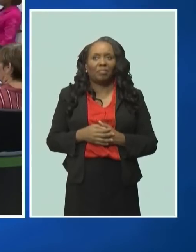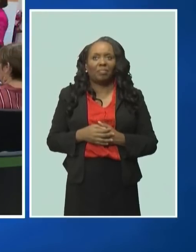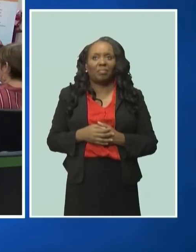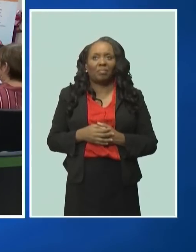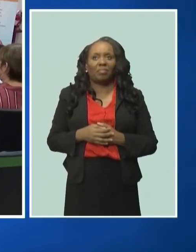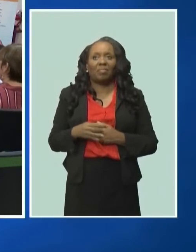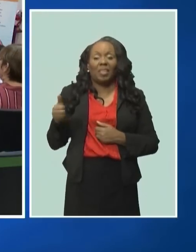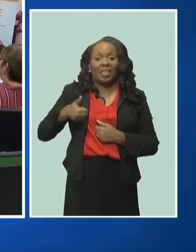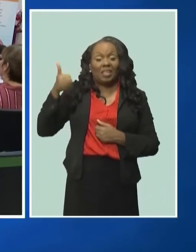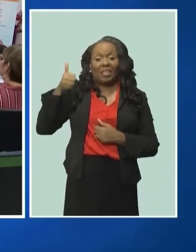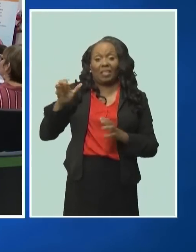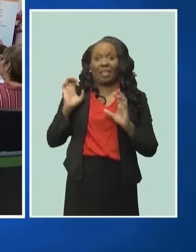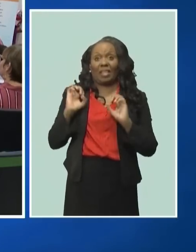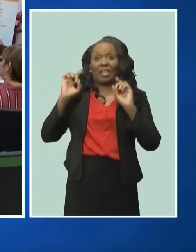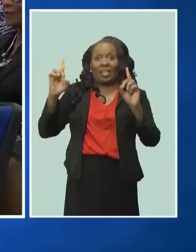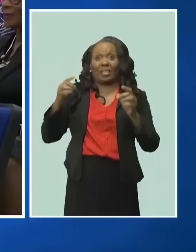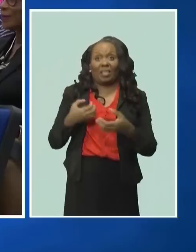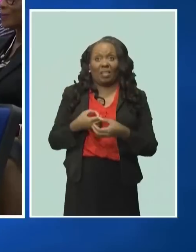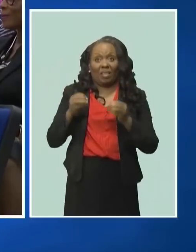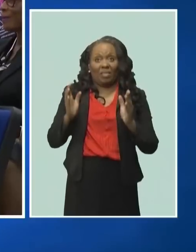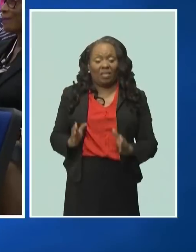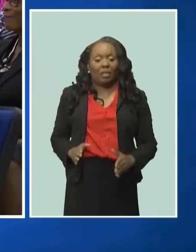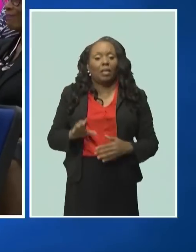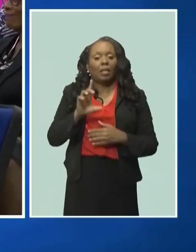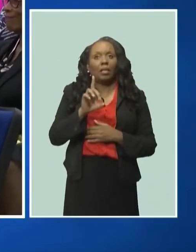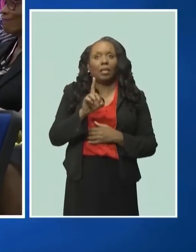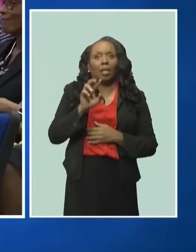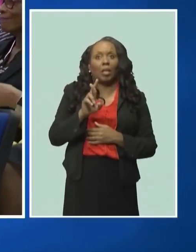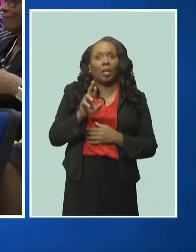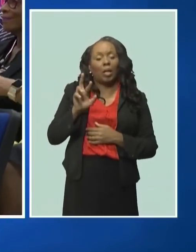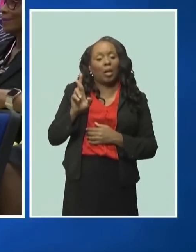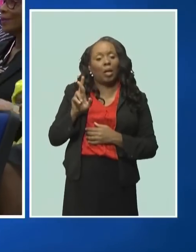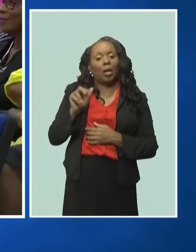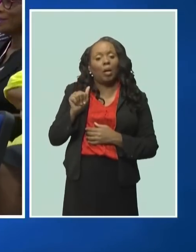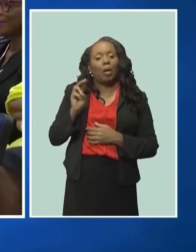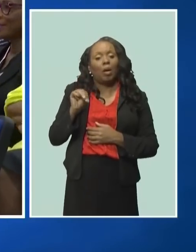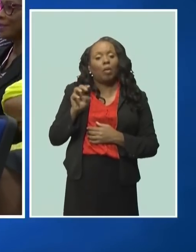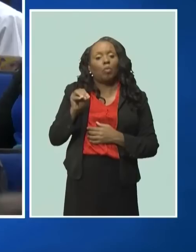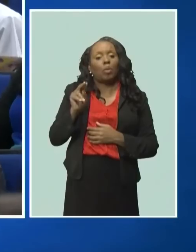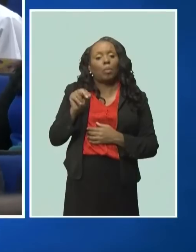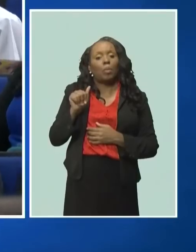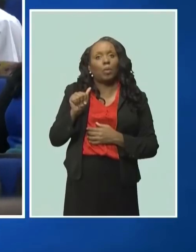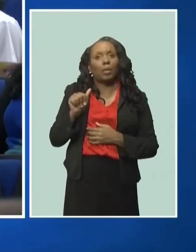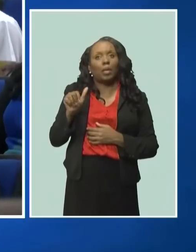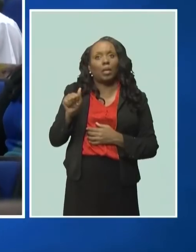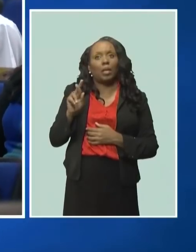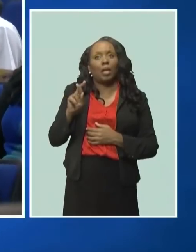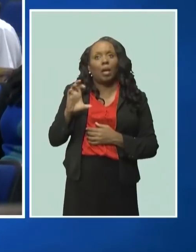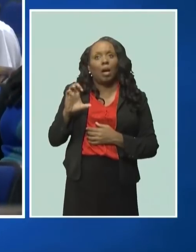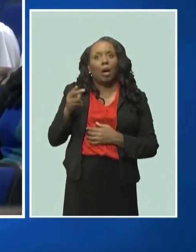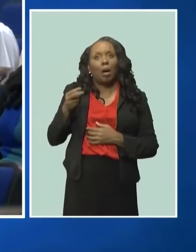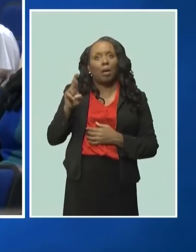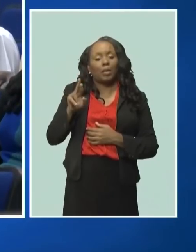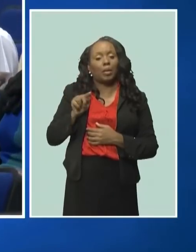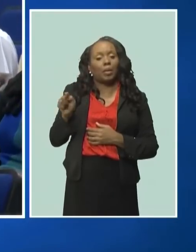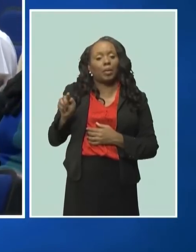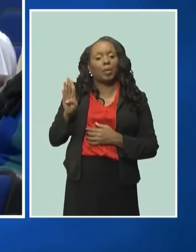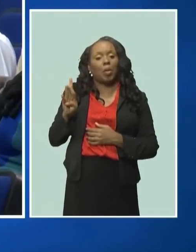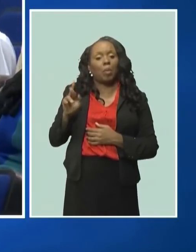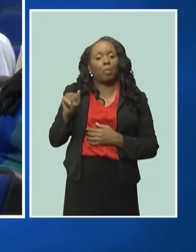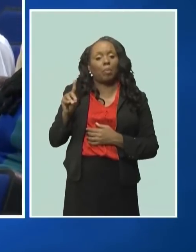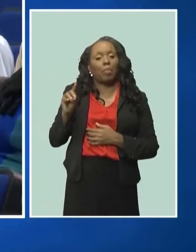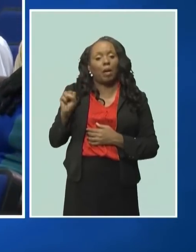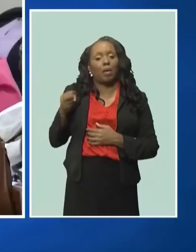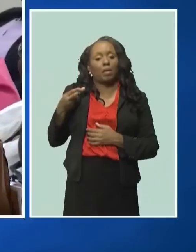Chief Education Officer Dr. Ramona Archer Bradshaw says an analysis of national data from the 2012 to 2021